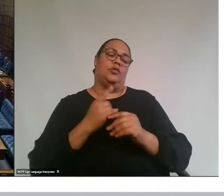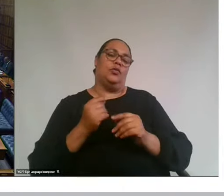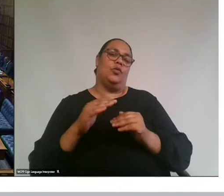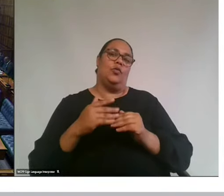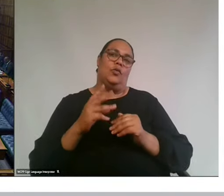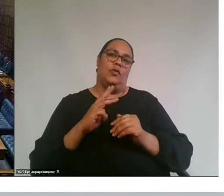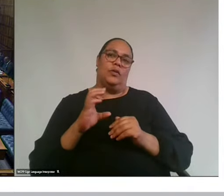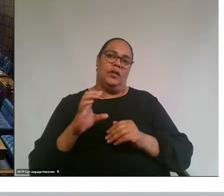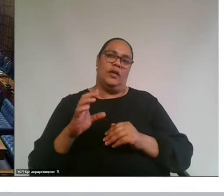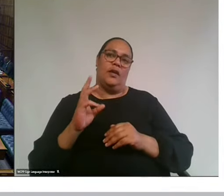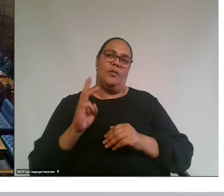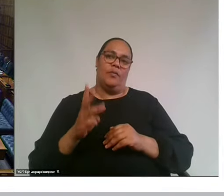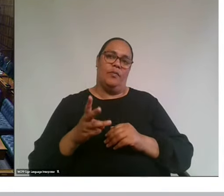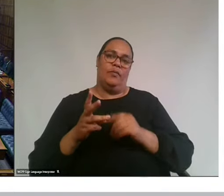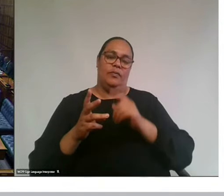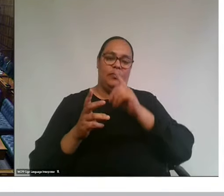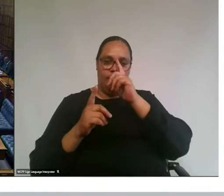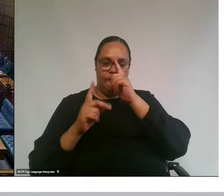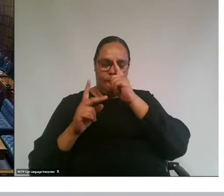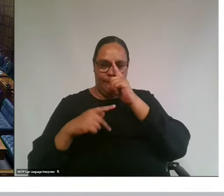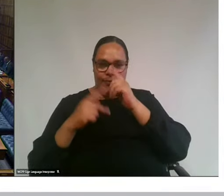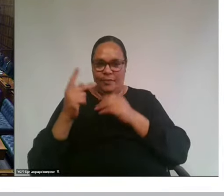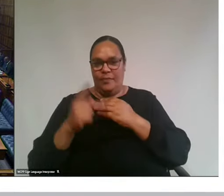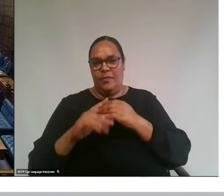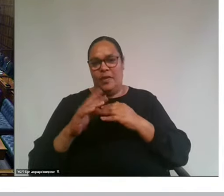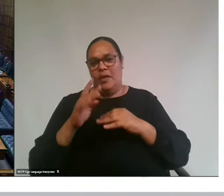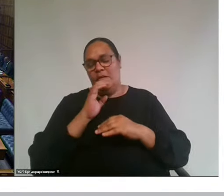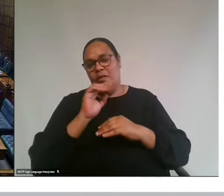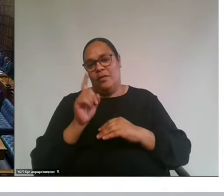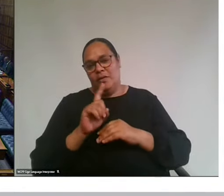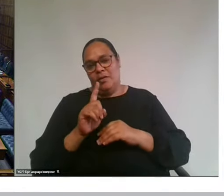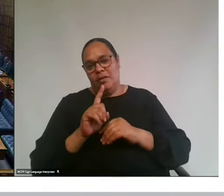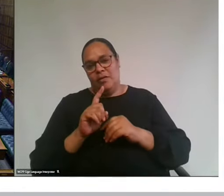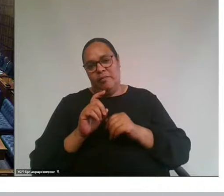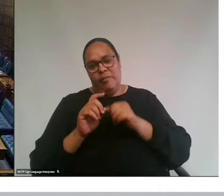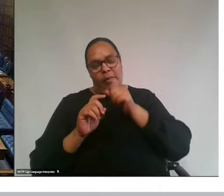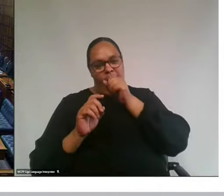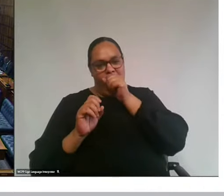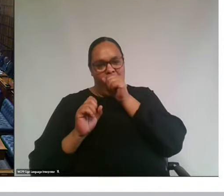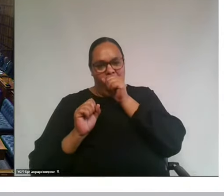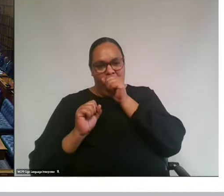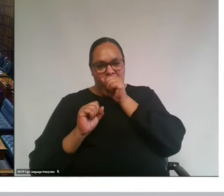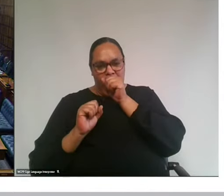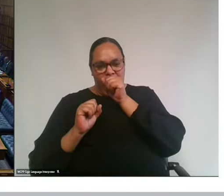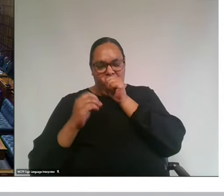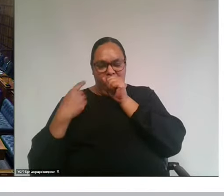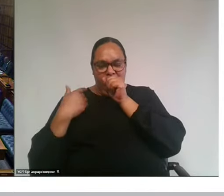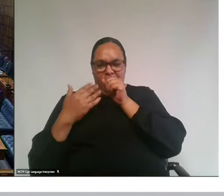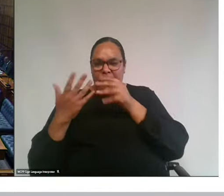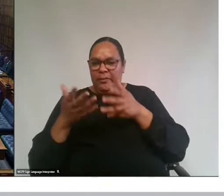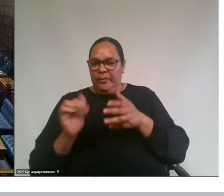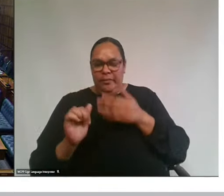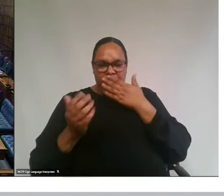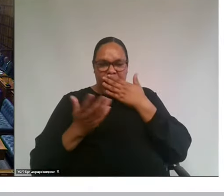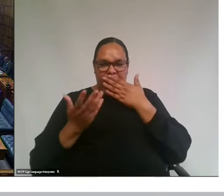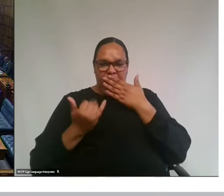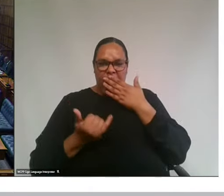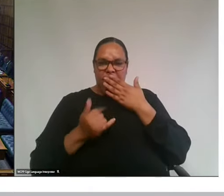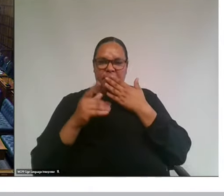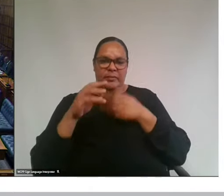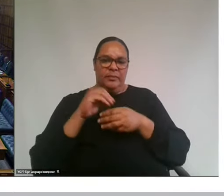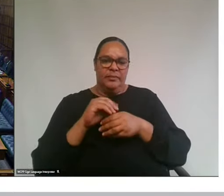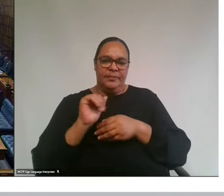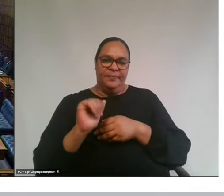uh uh the the administration on their project and what it means uh so where they are right now is they are in Pre